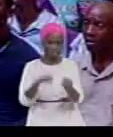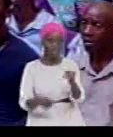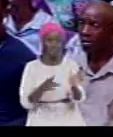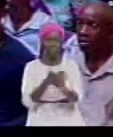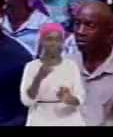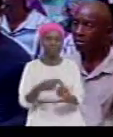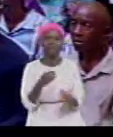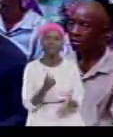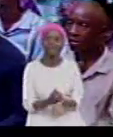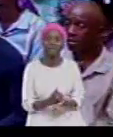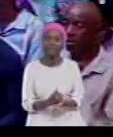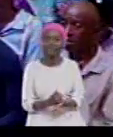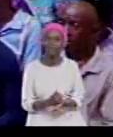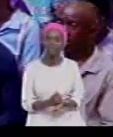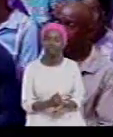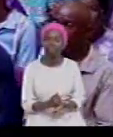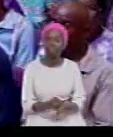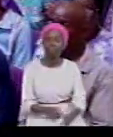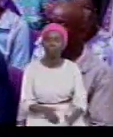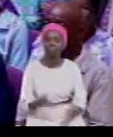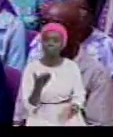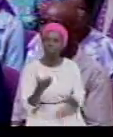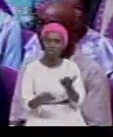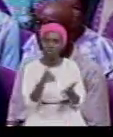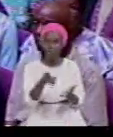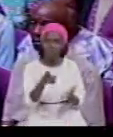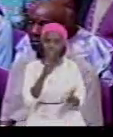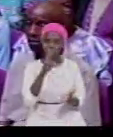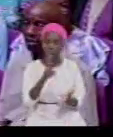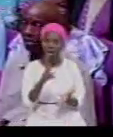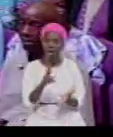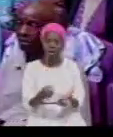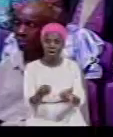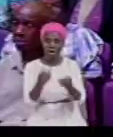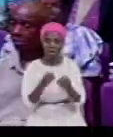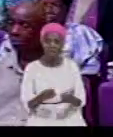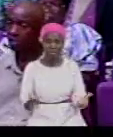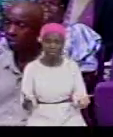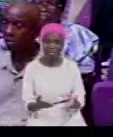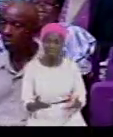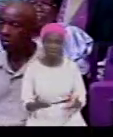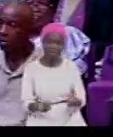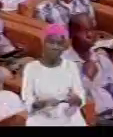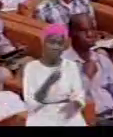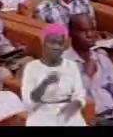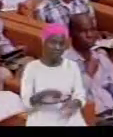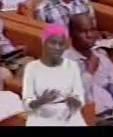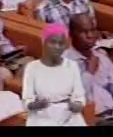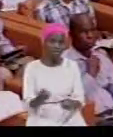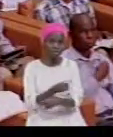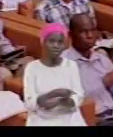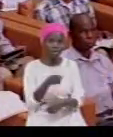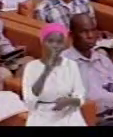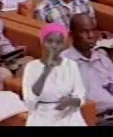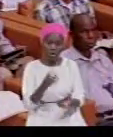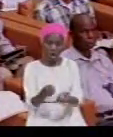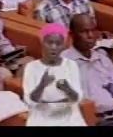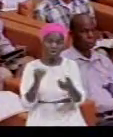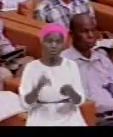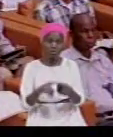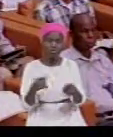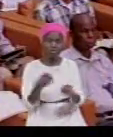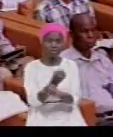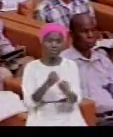And then those who are just coming today, you know you are coming in into something good. You are coming to the salvation of the Lord. If you